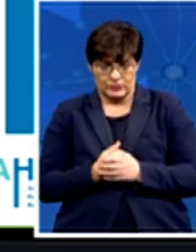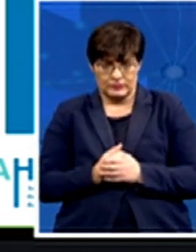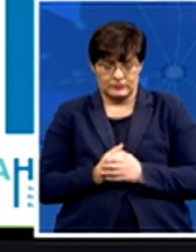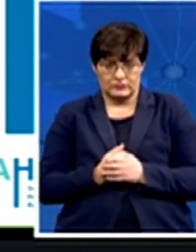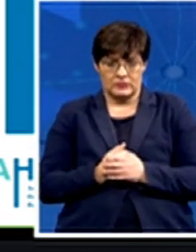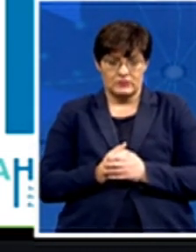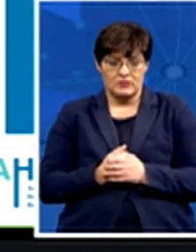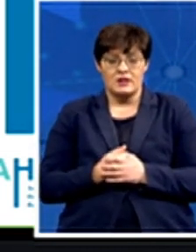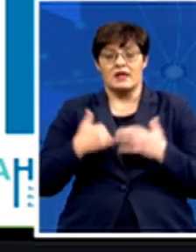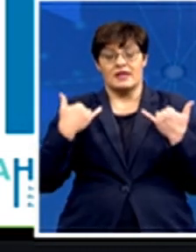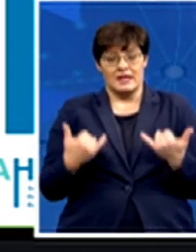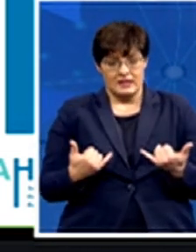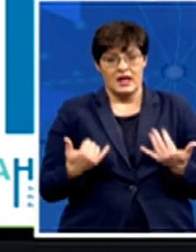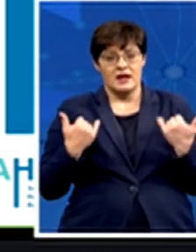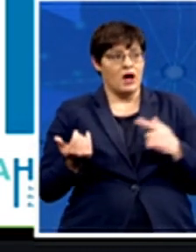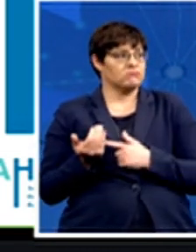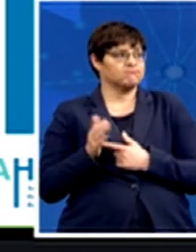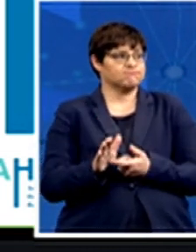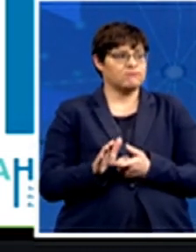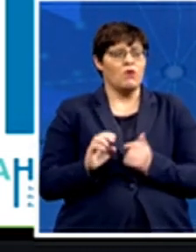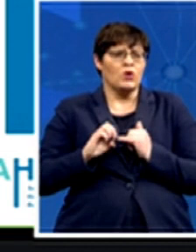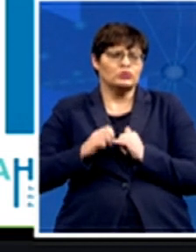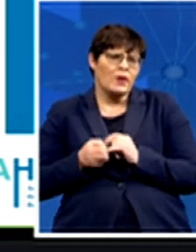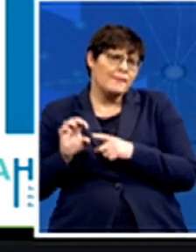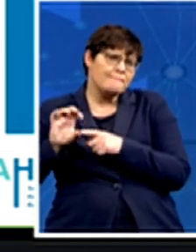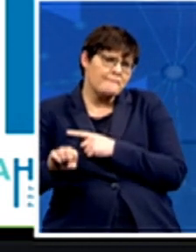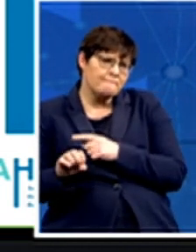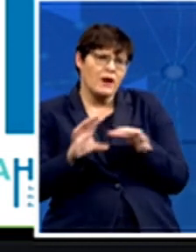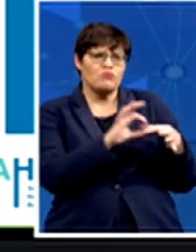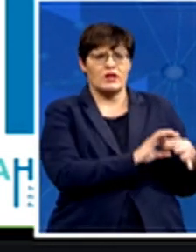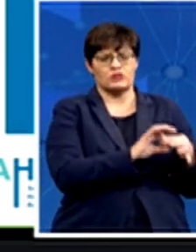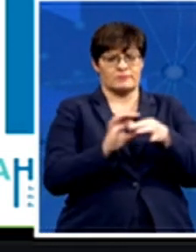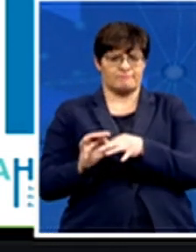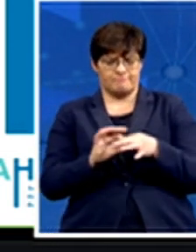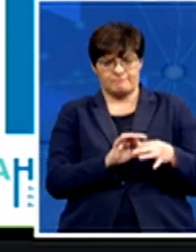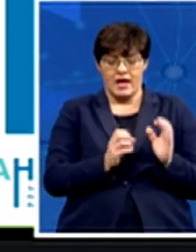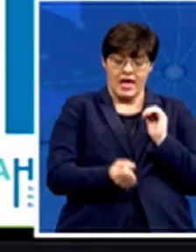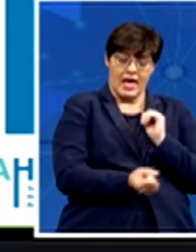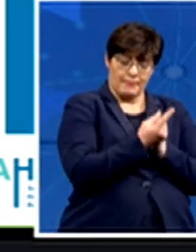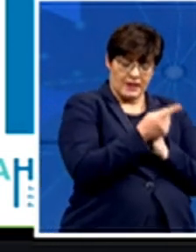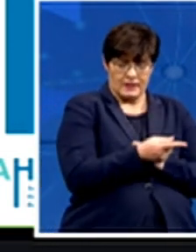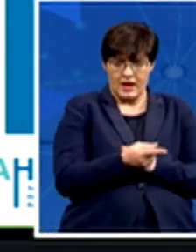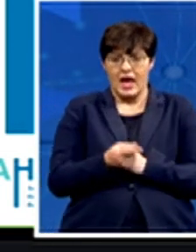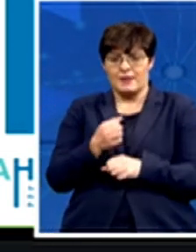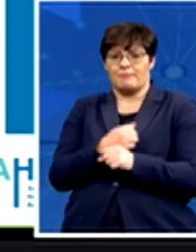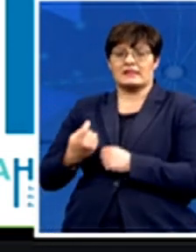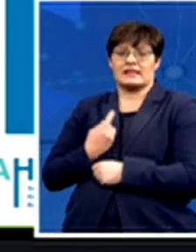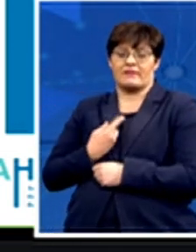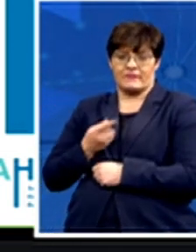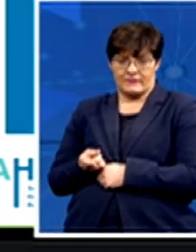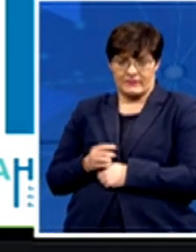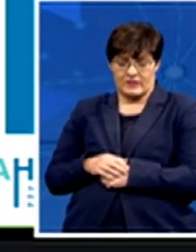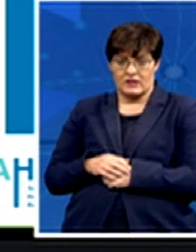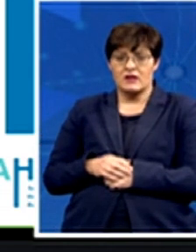indicated that we're trying to determine the relationship between the adverse event and the medicines itself. And then we do what we call a signal. A signal, basically,